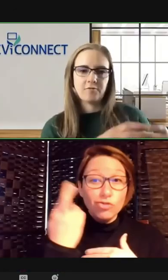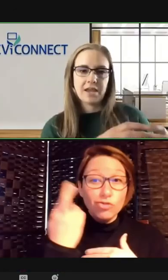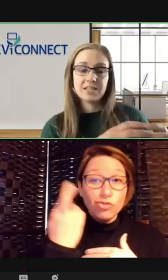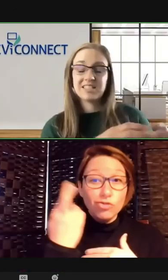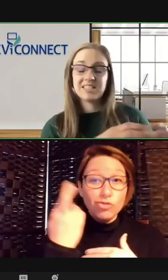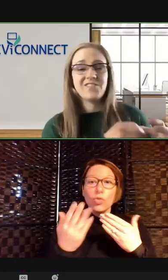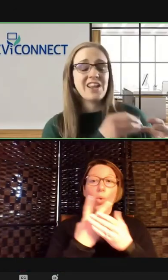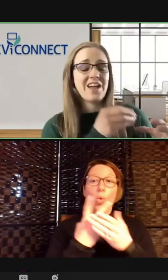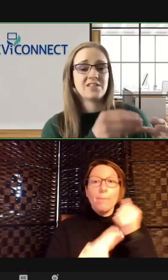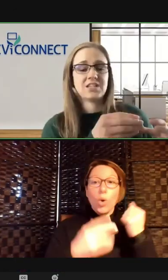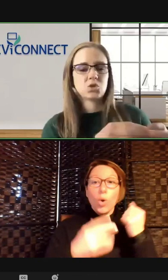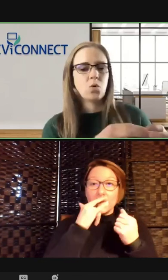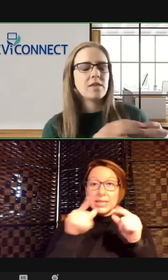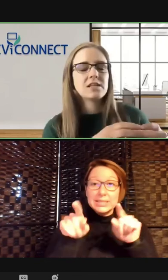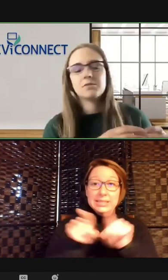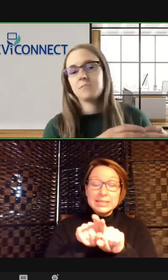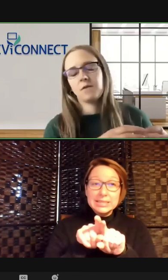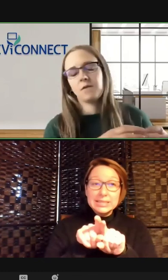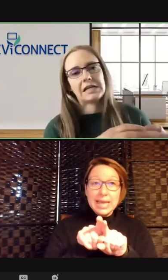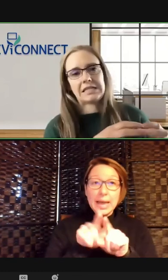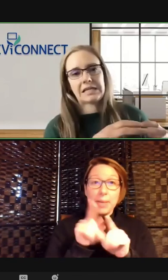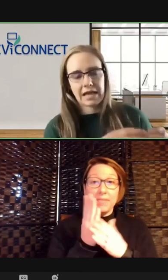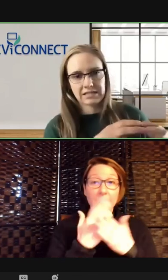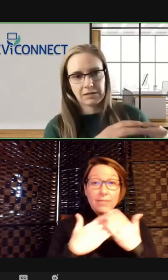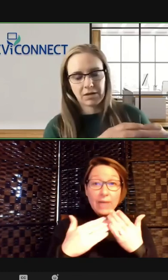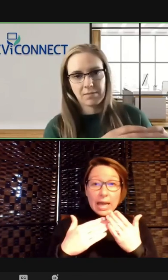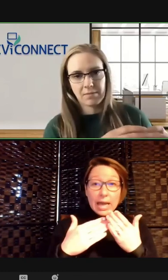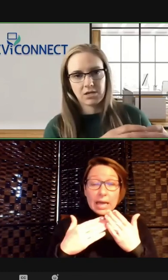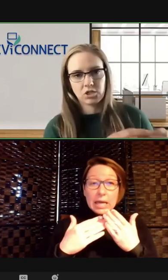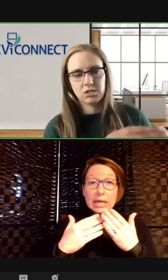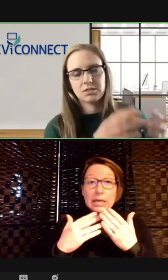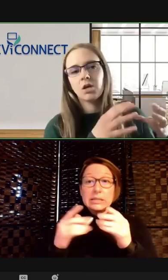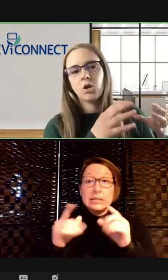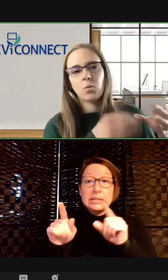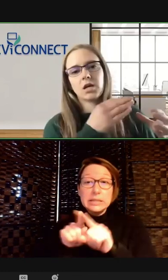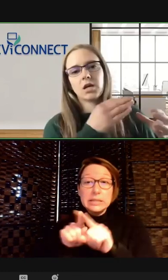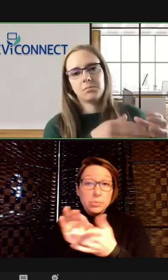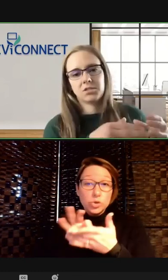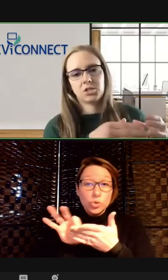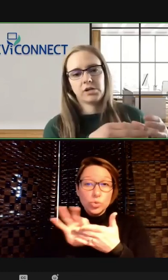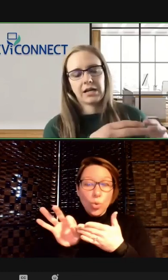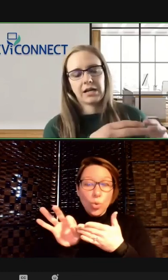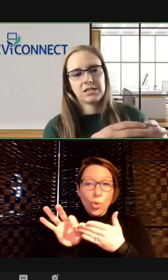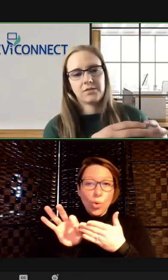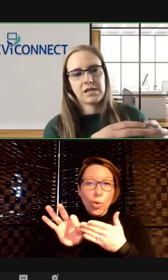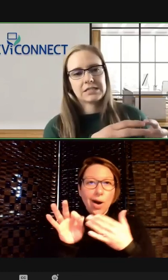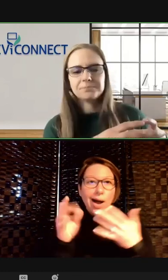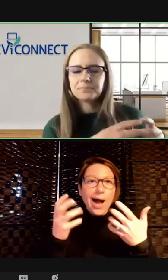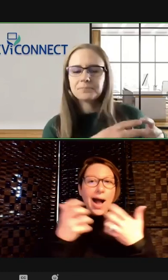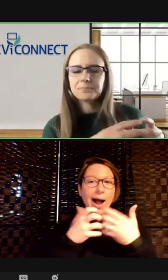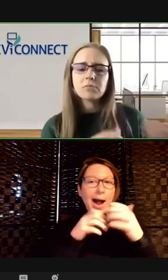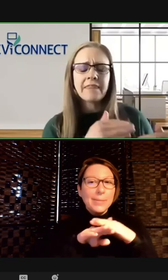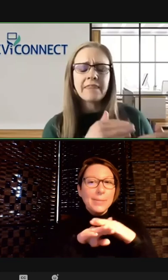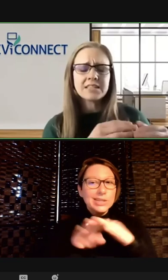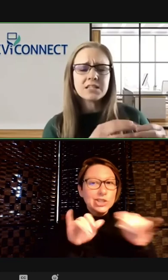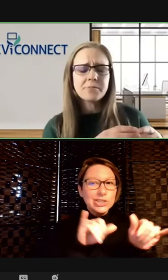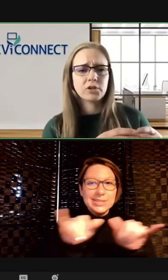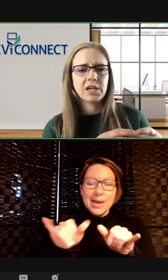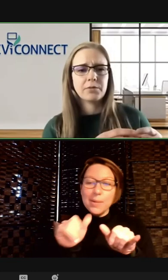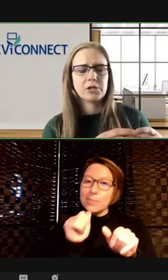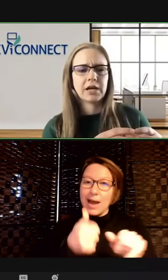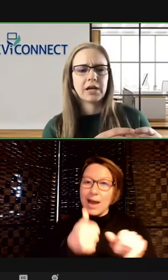be in the same phase and even have the same score, that doesn't mean they're going to need the exact same accommodations when it comes to creating activities. And